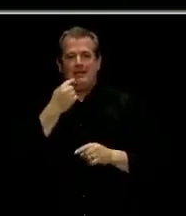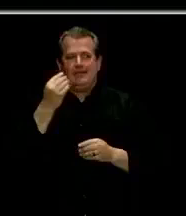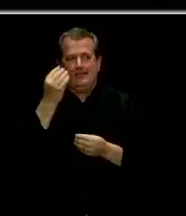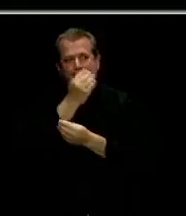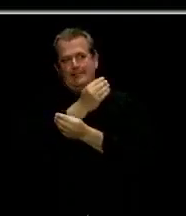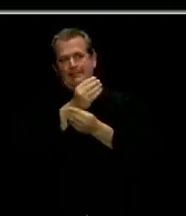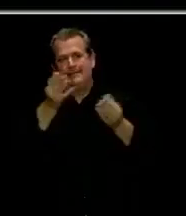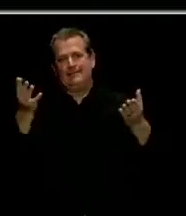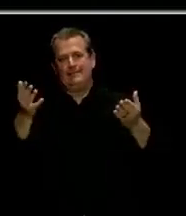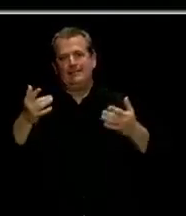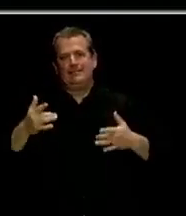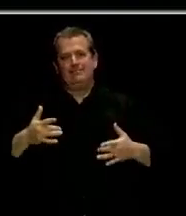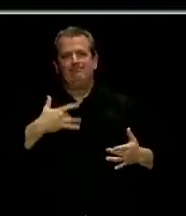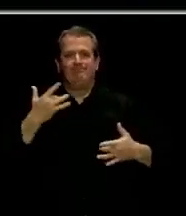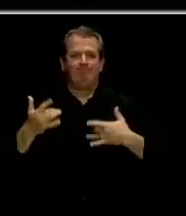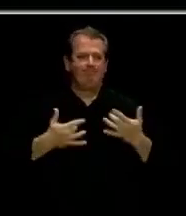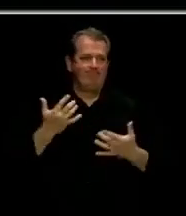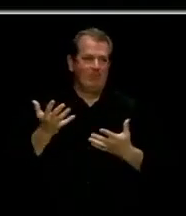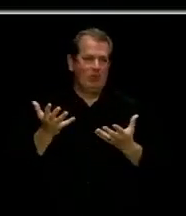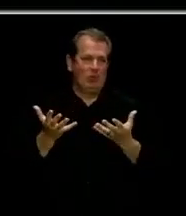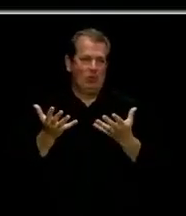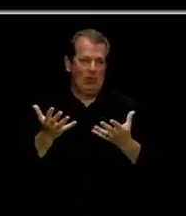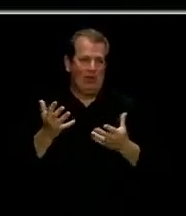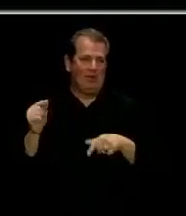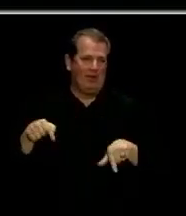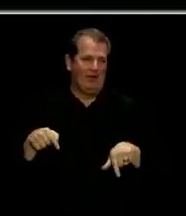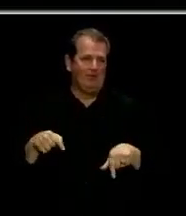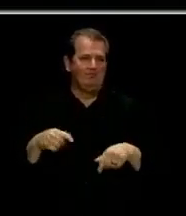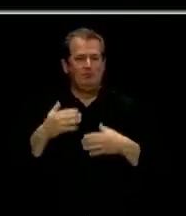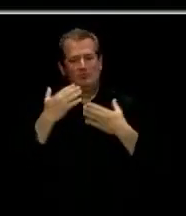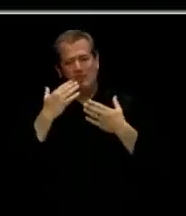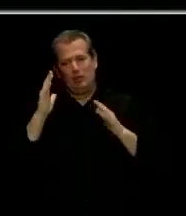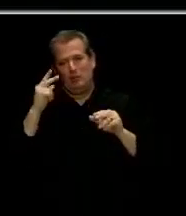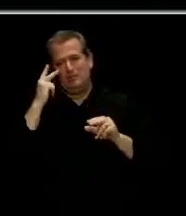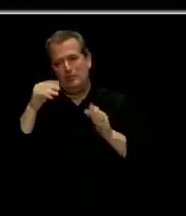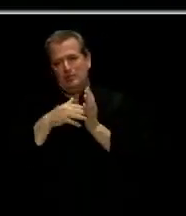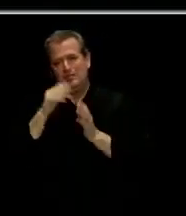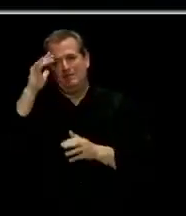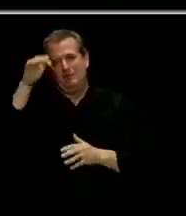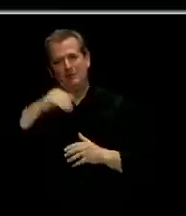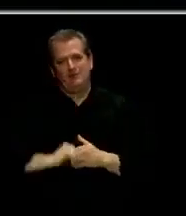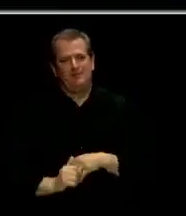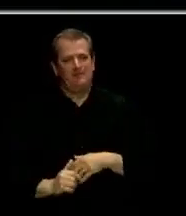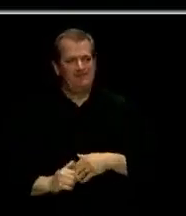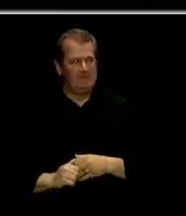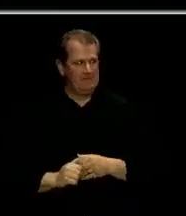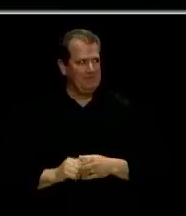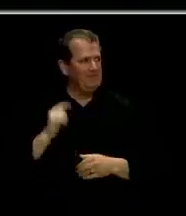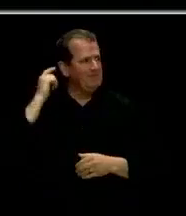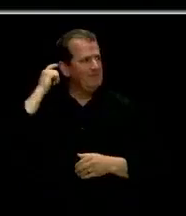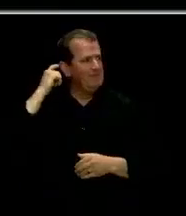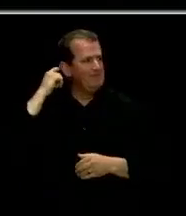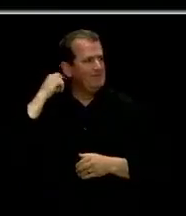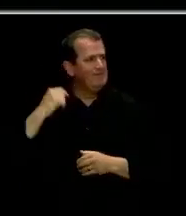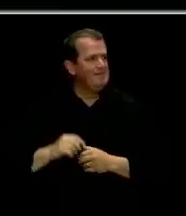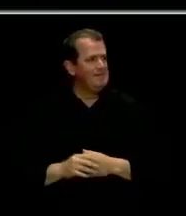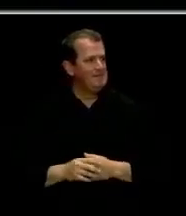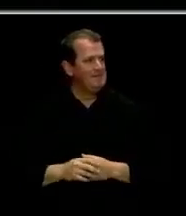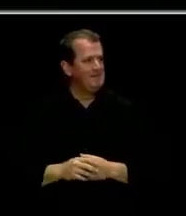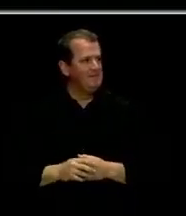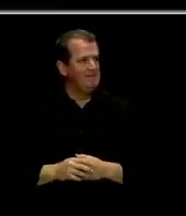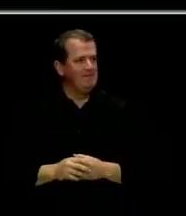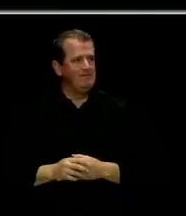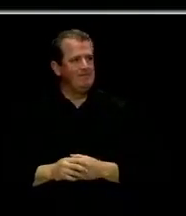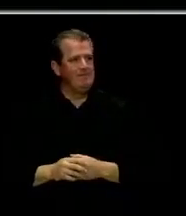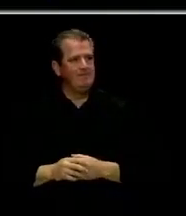regards and say he very much wishes to attend in the future as well. And so I have a message from him as well. Our